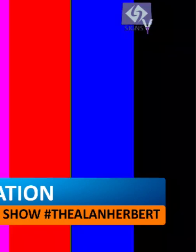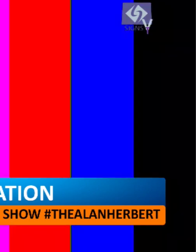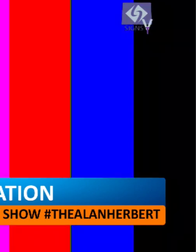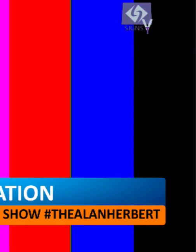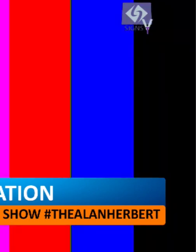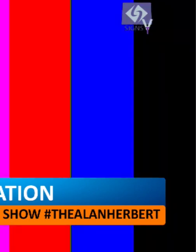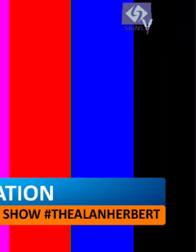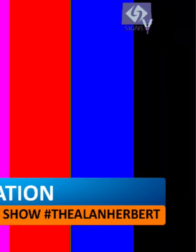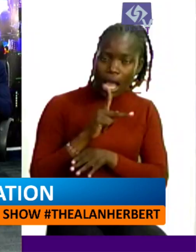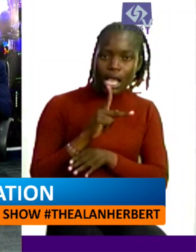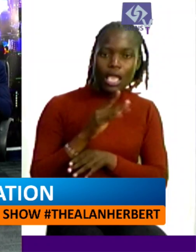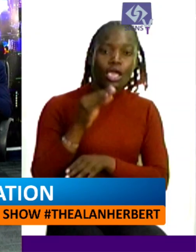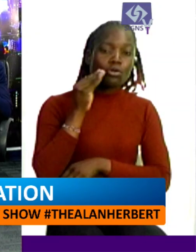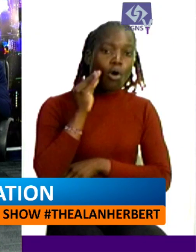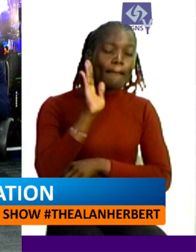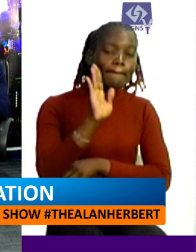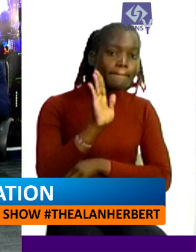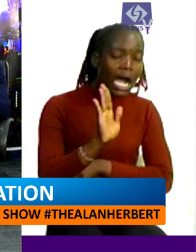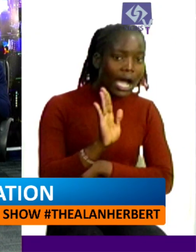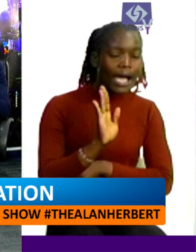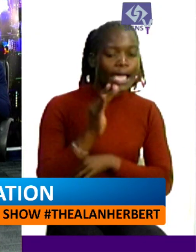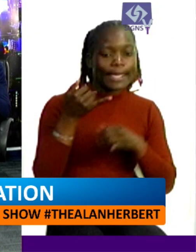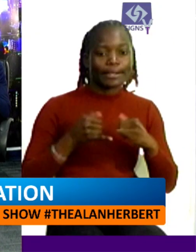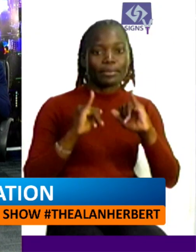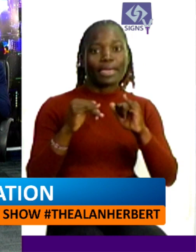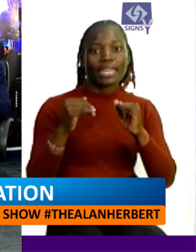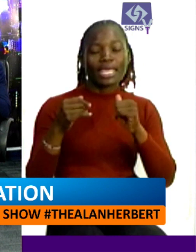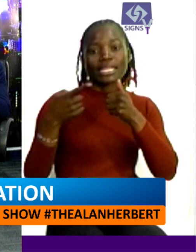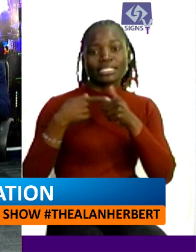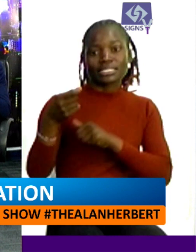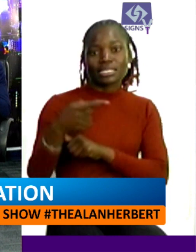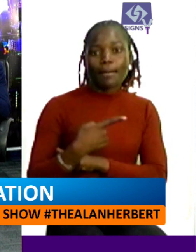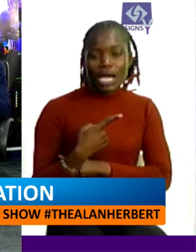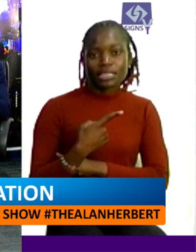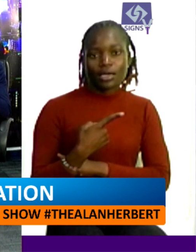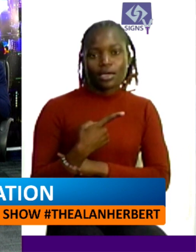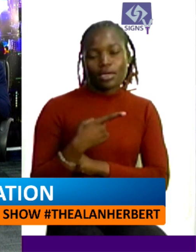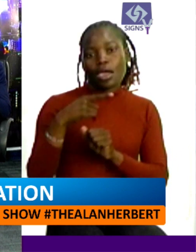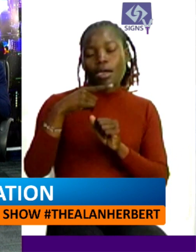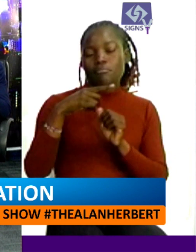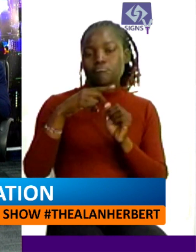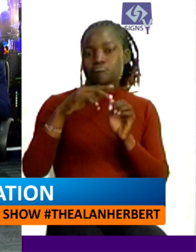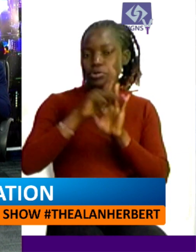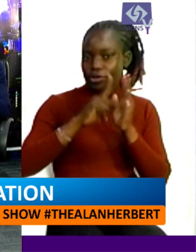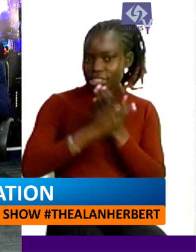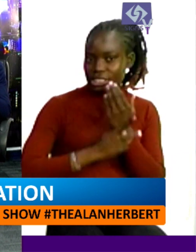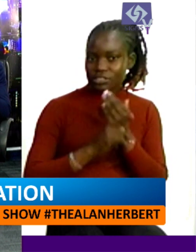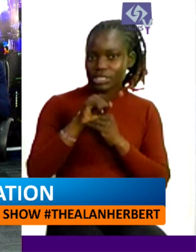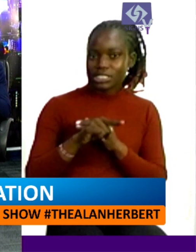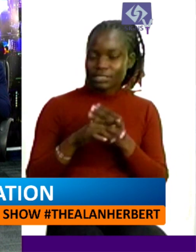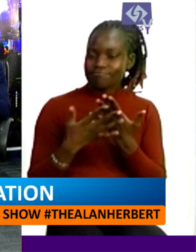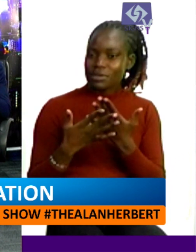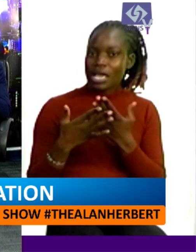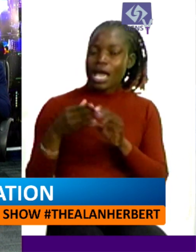back to they implement, like this, the 6-month follow-on project, they implement it. So this cultural exchange actually